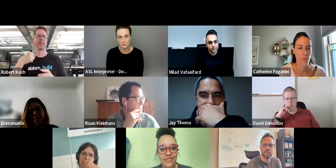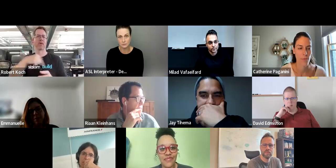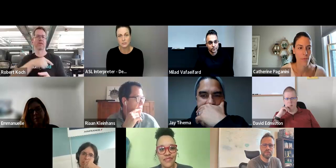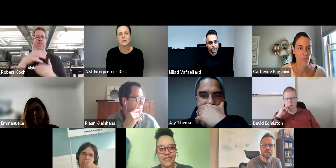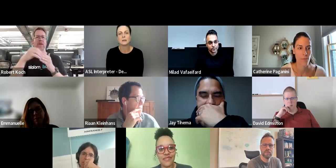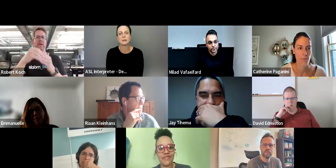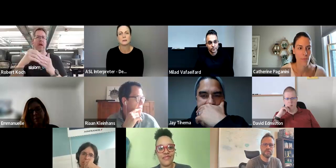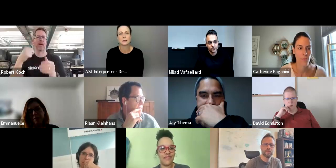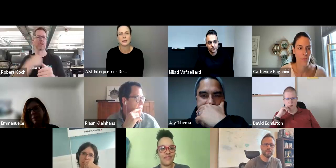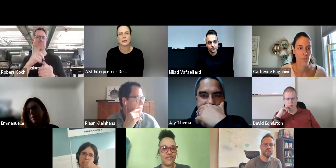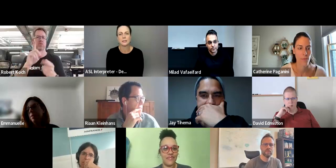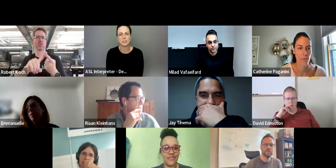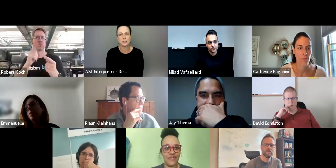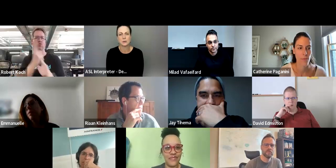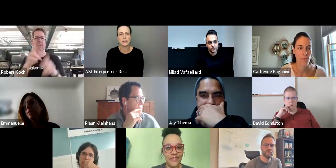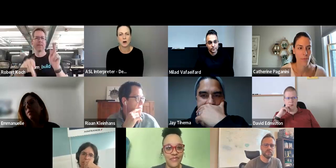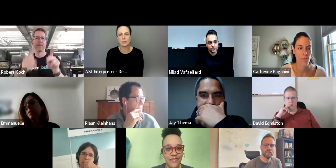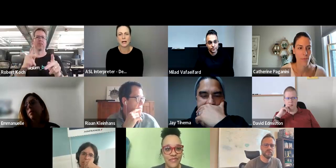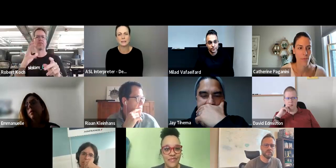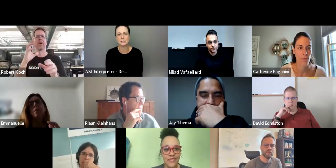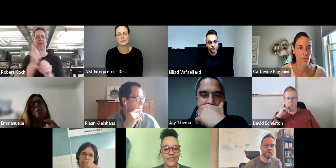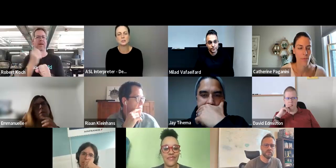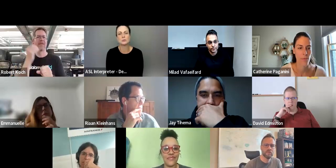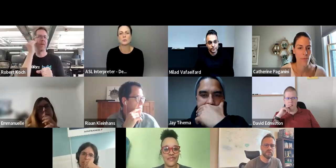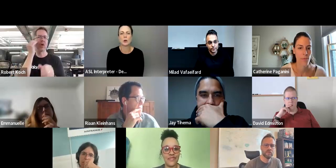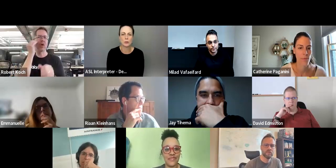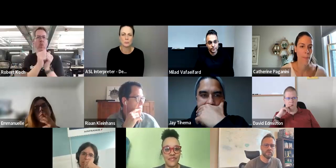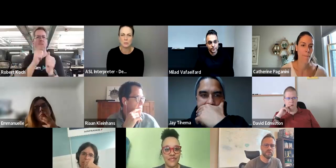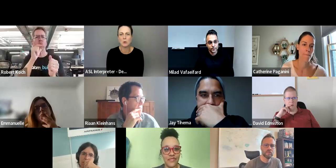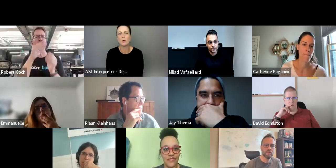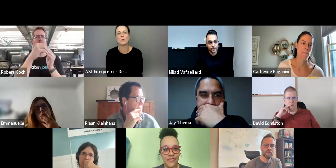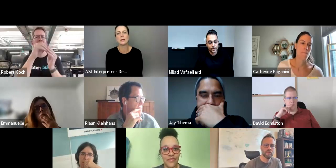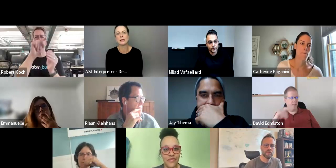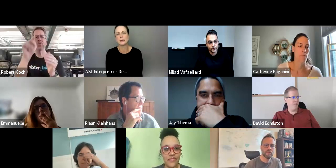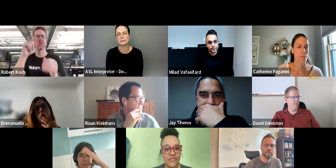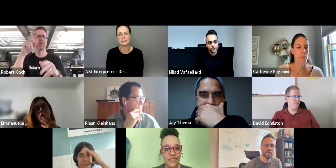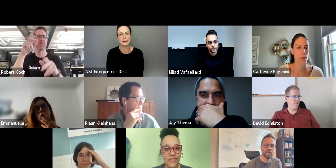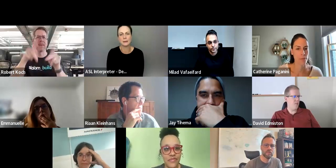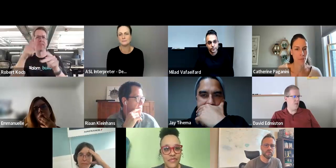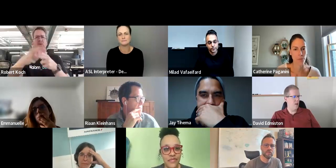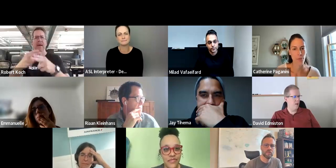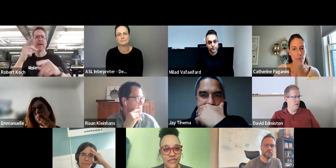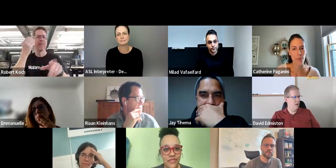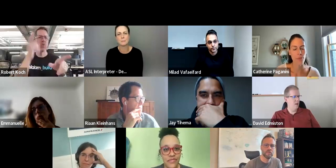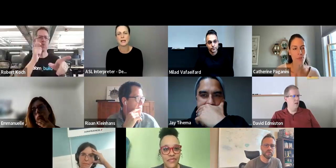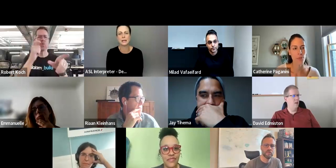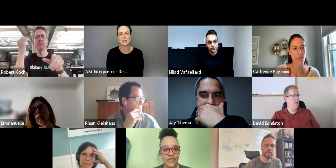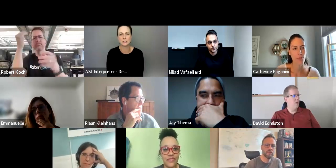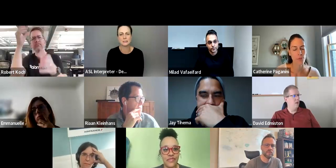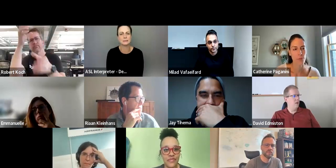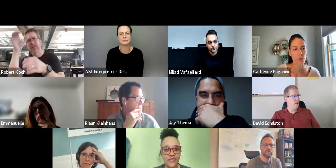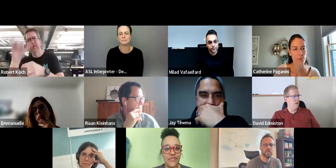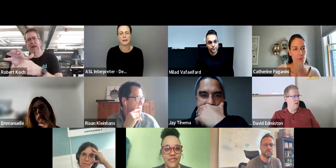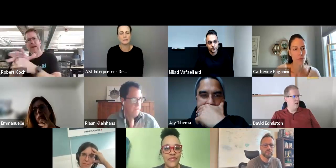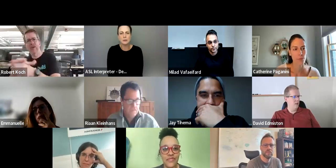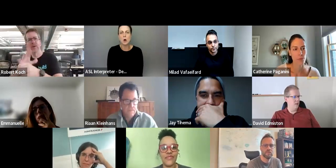facilitator. And she's going to help guide us to the appropriate people and make